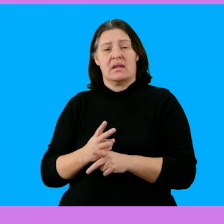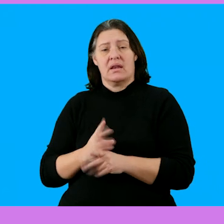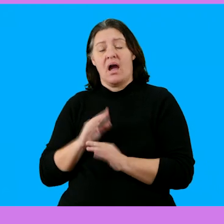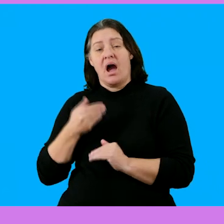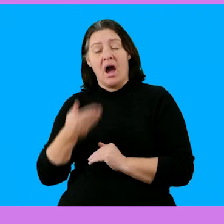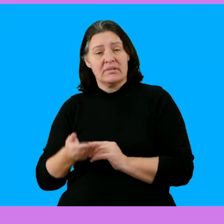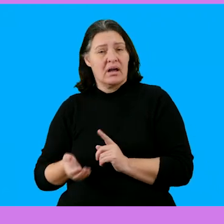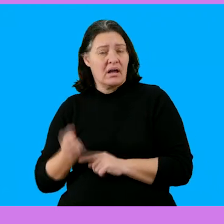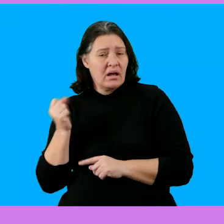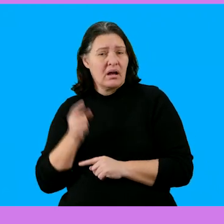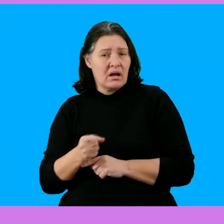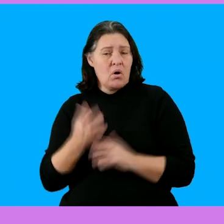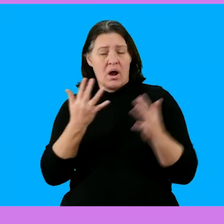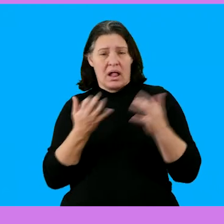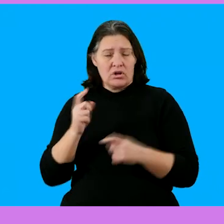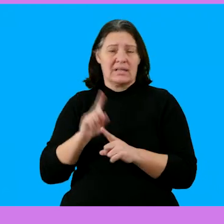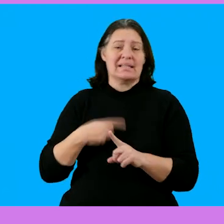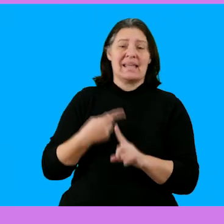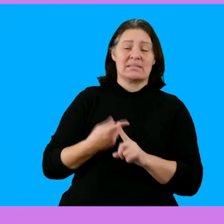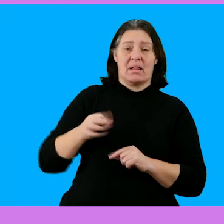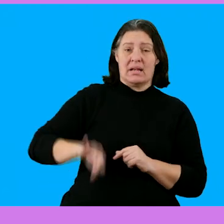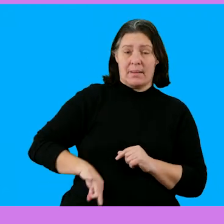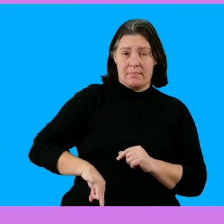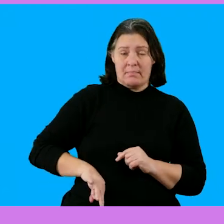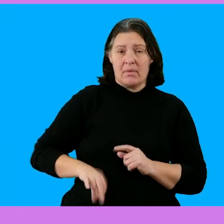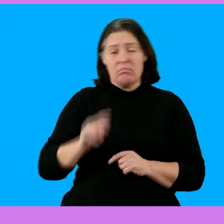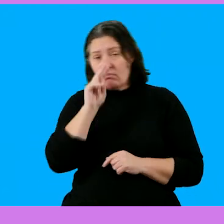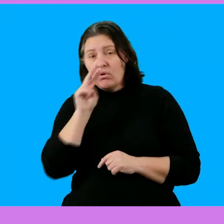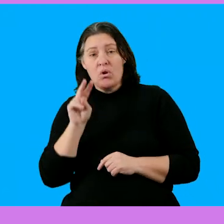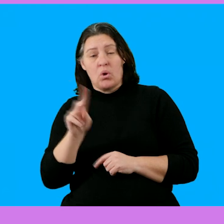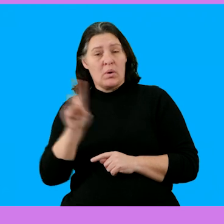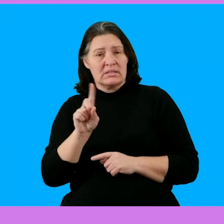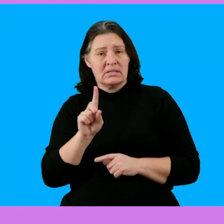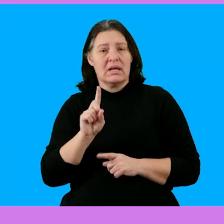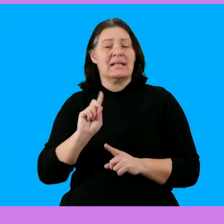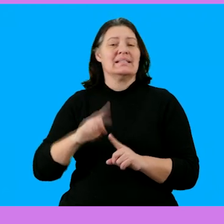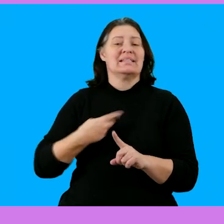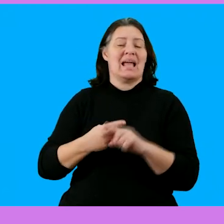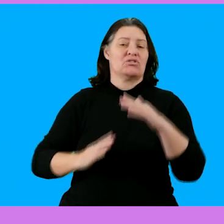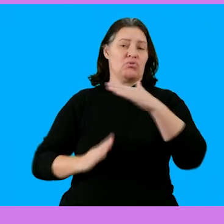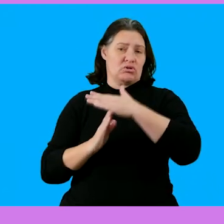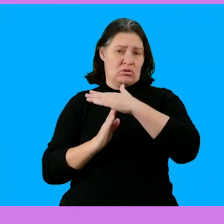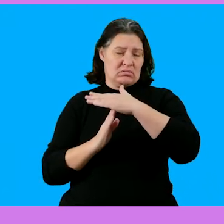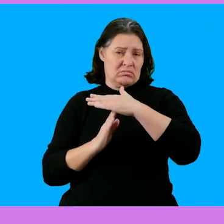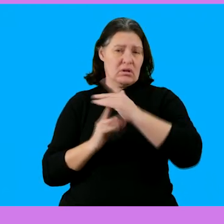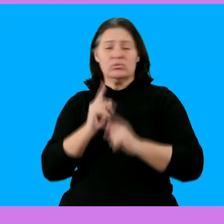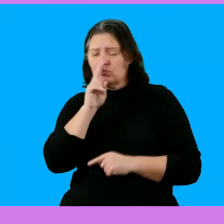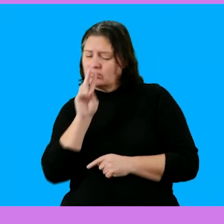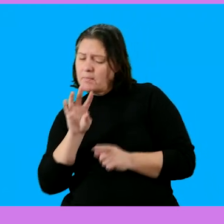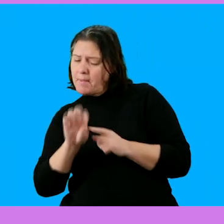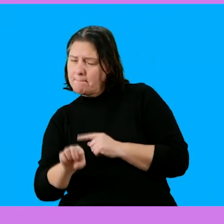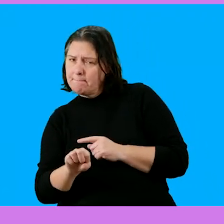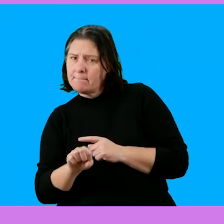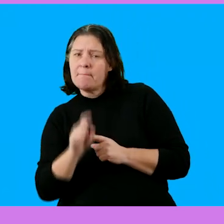Then, after finding or calculating our taxable income, we look at the tax threshold to determine